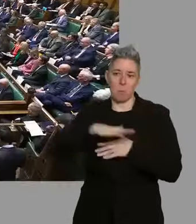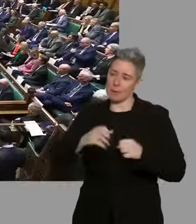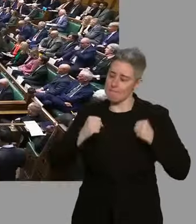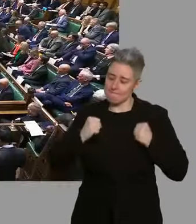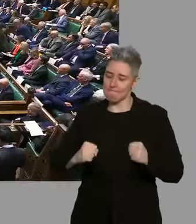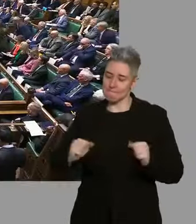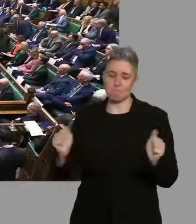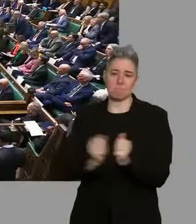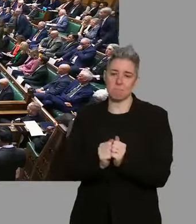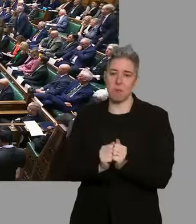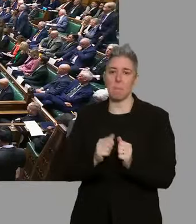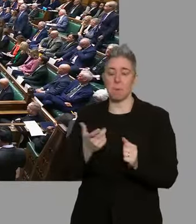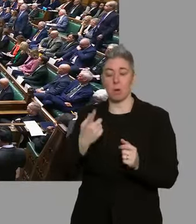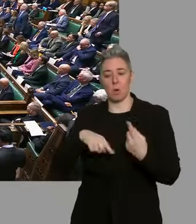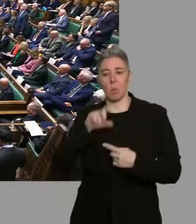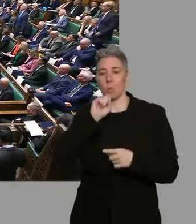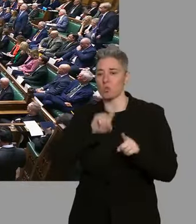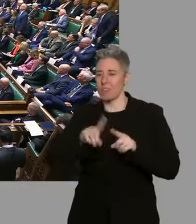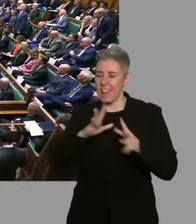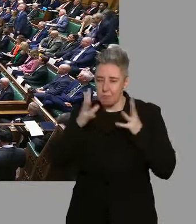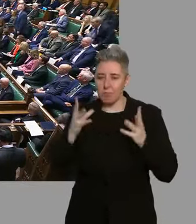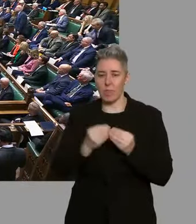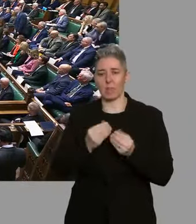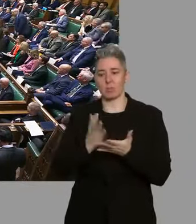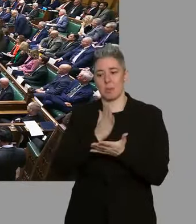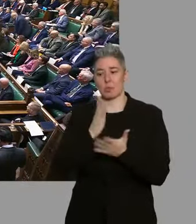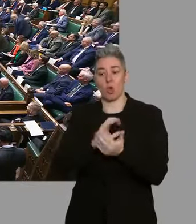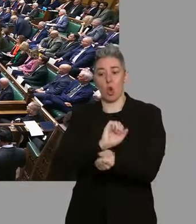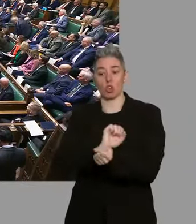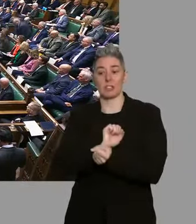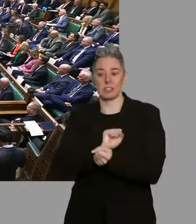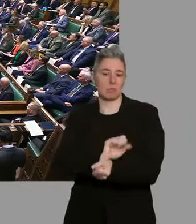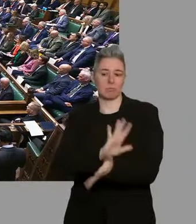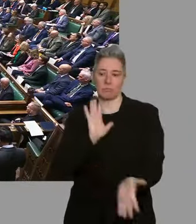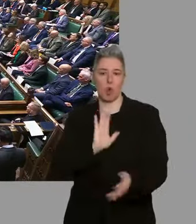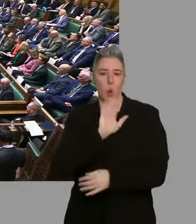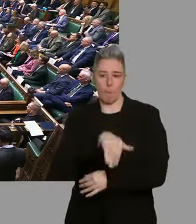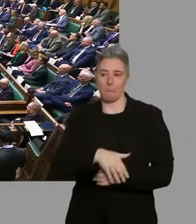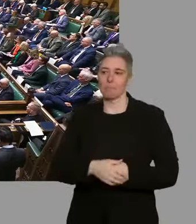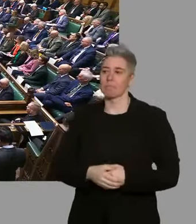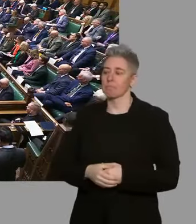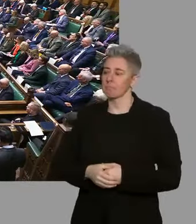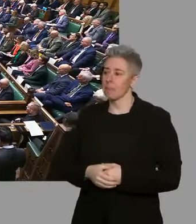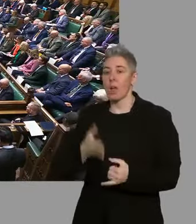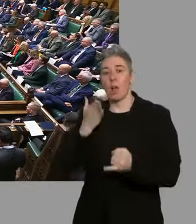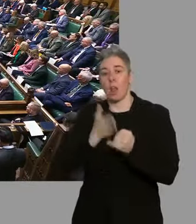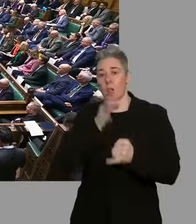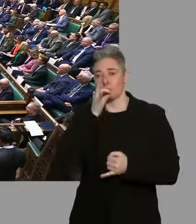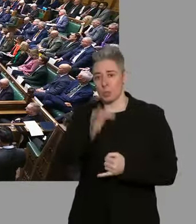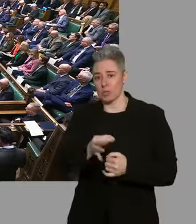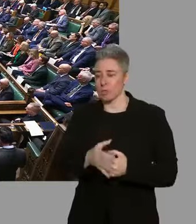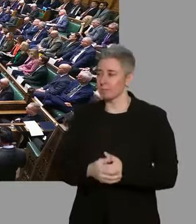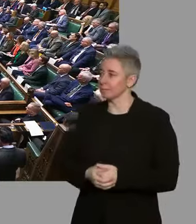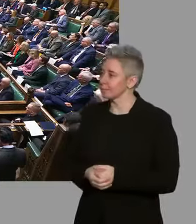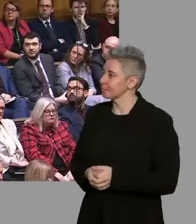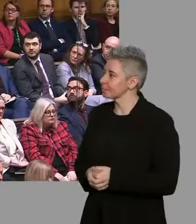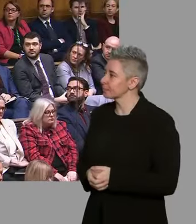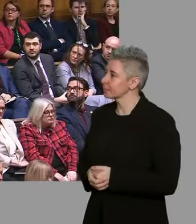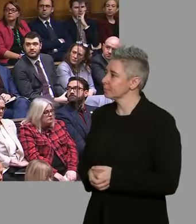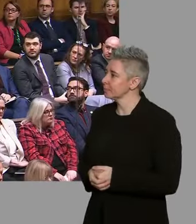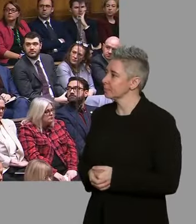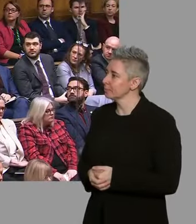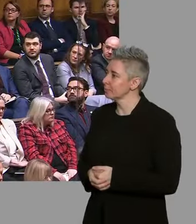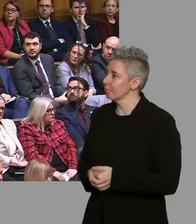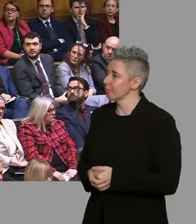home. Final question, Jonathan Brash. Thank you, Mr. Speaker. My constituent, Richard Lee, has waited over